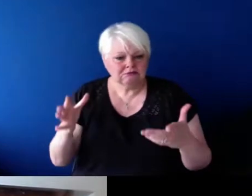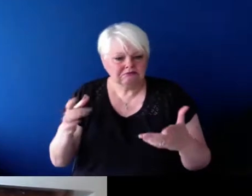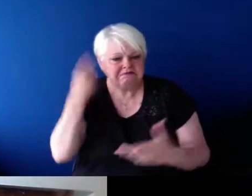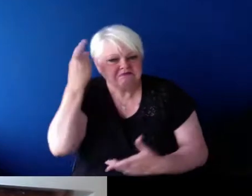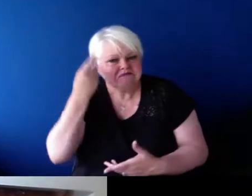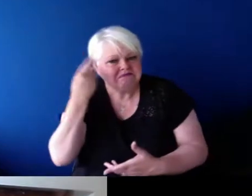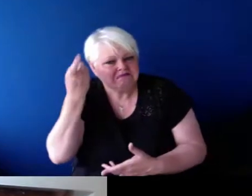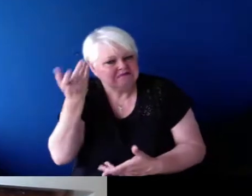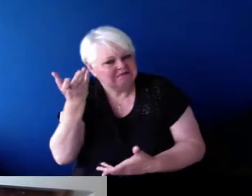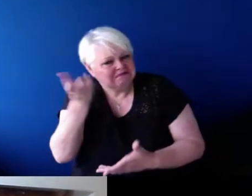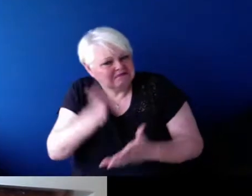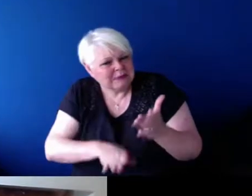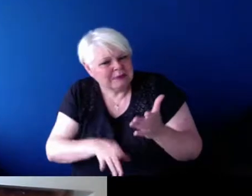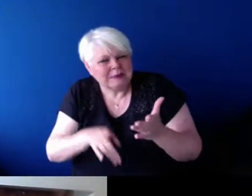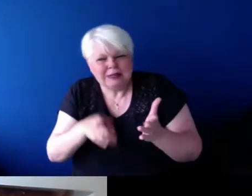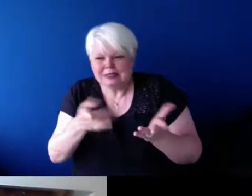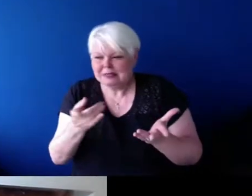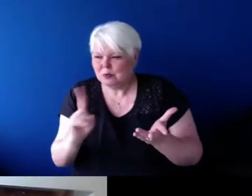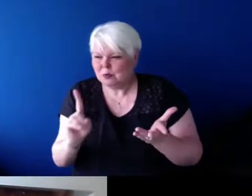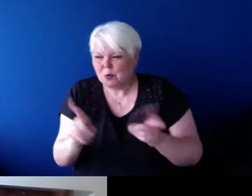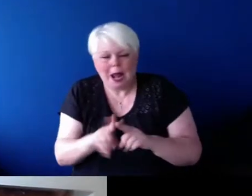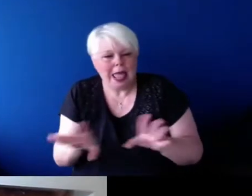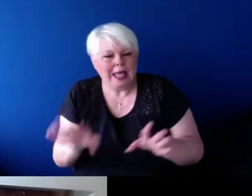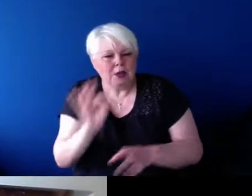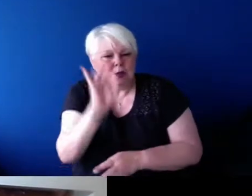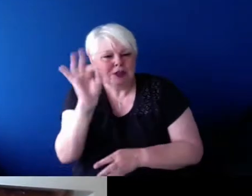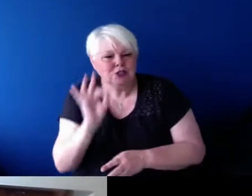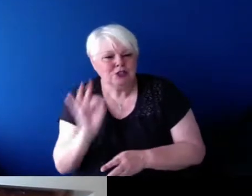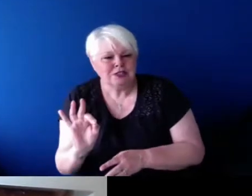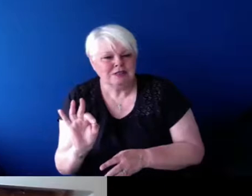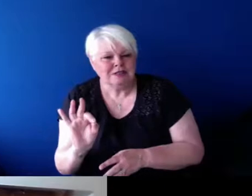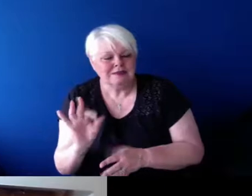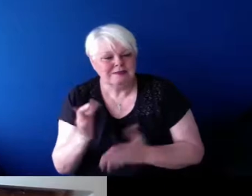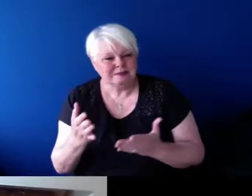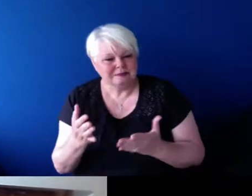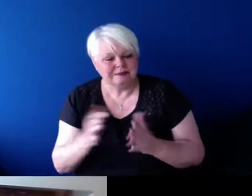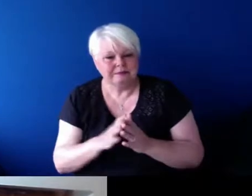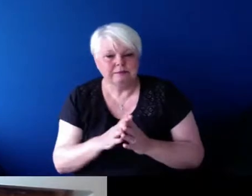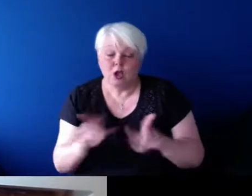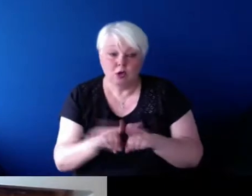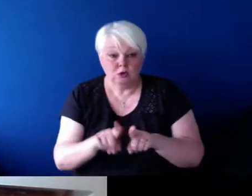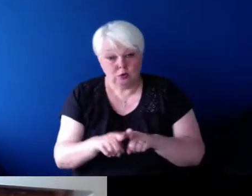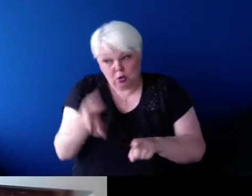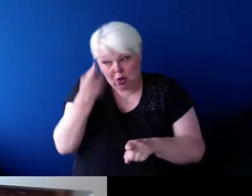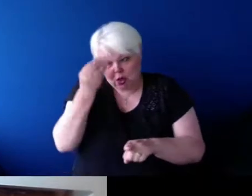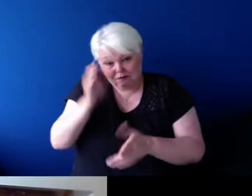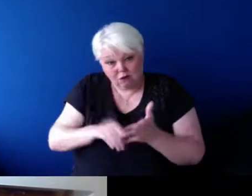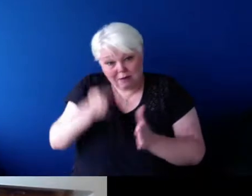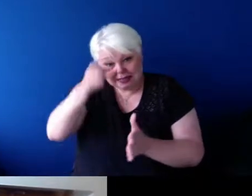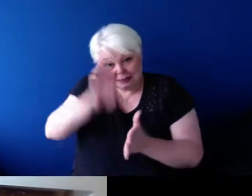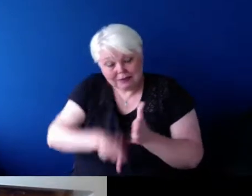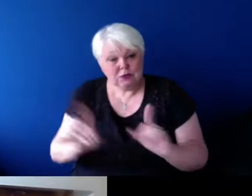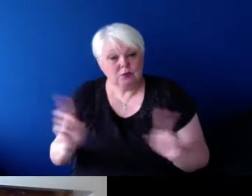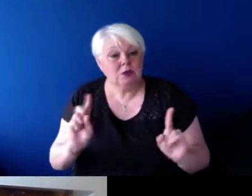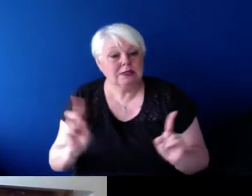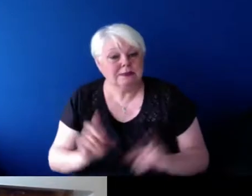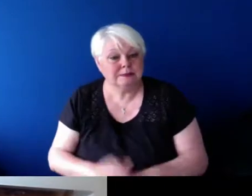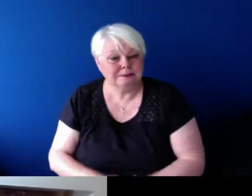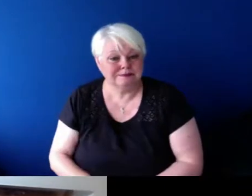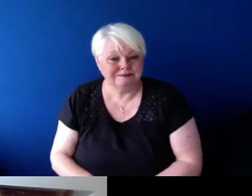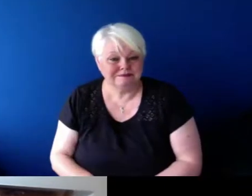what kind of big questions you might have been asking or tempted to ask, and what did you learn from that experience?